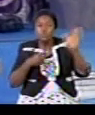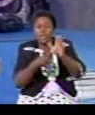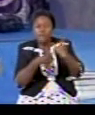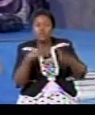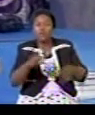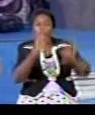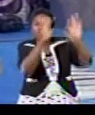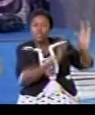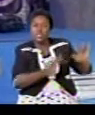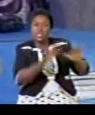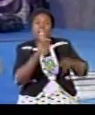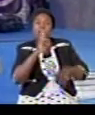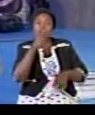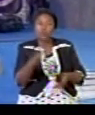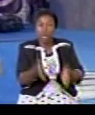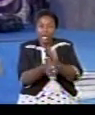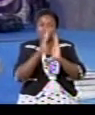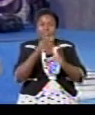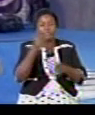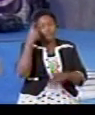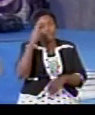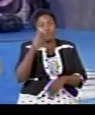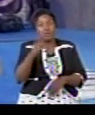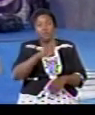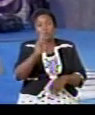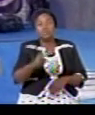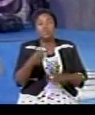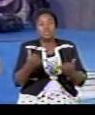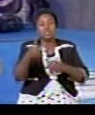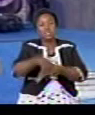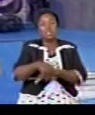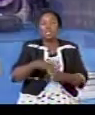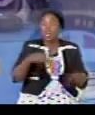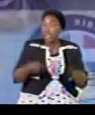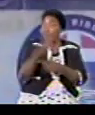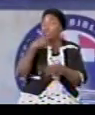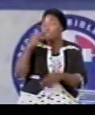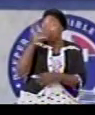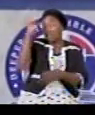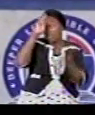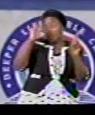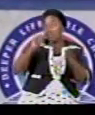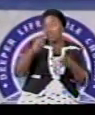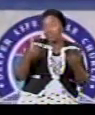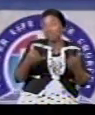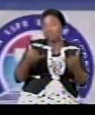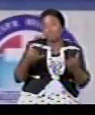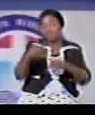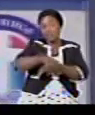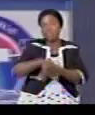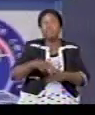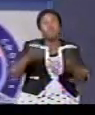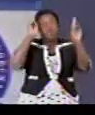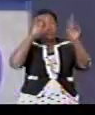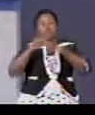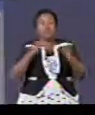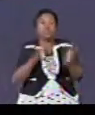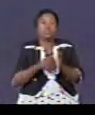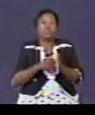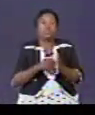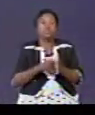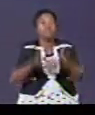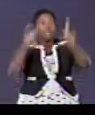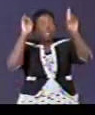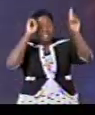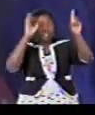mercy are you asking for tonight? As to tell him tonight, He will do it. He